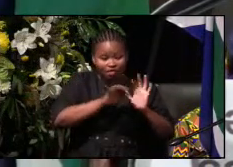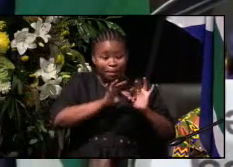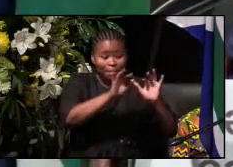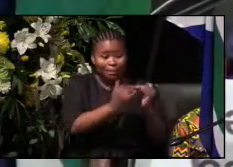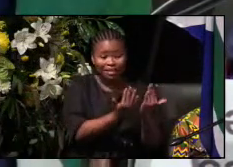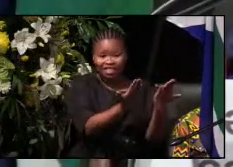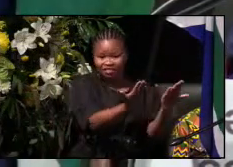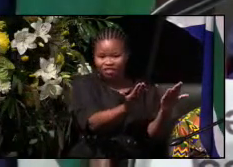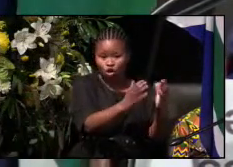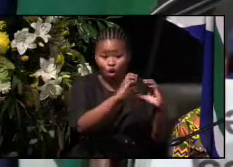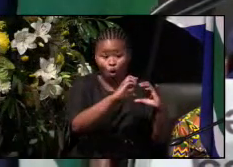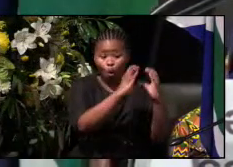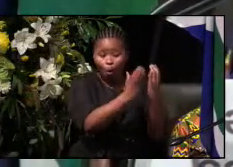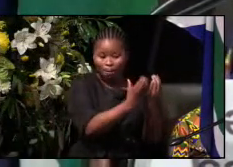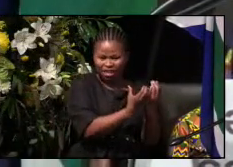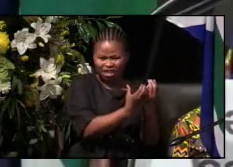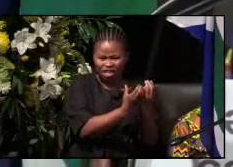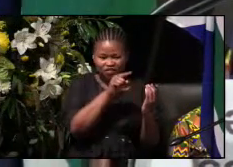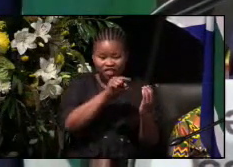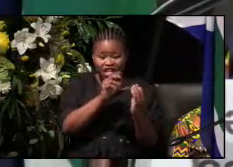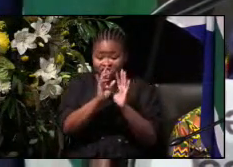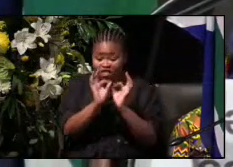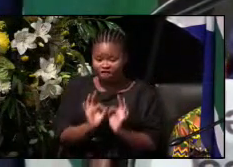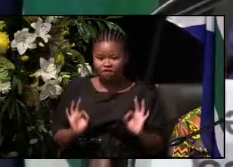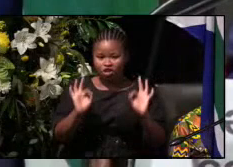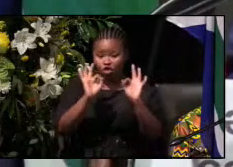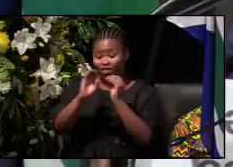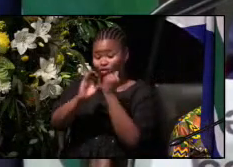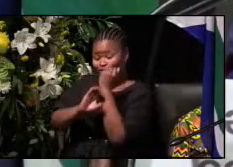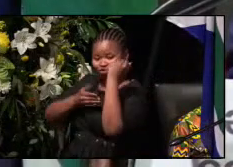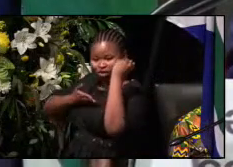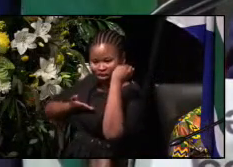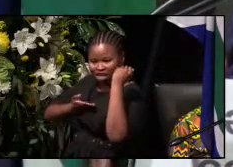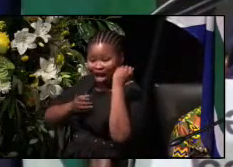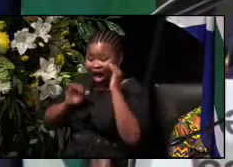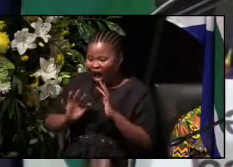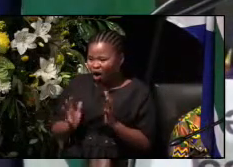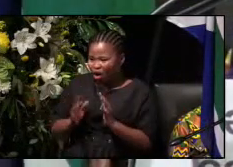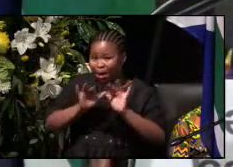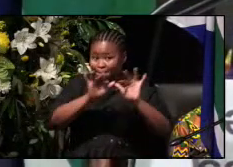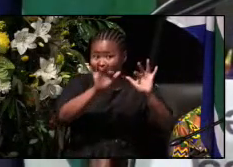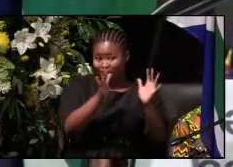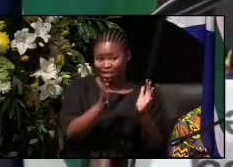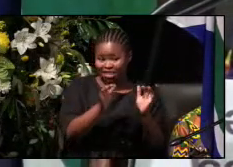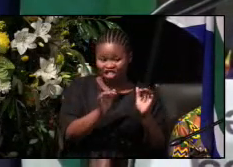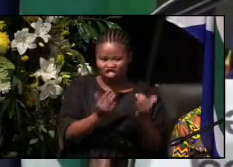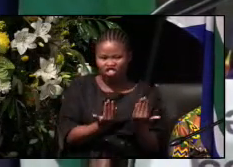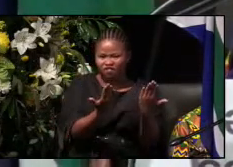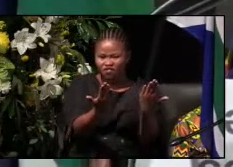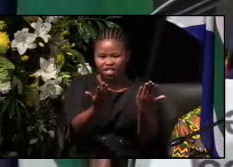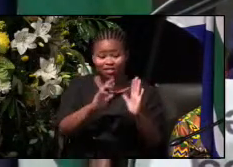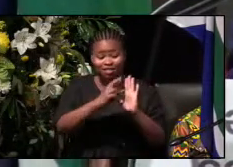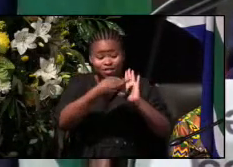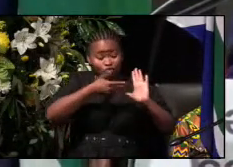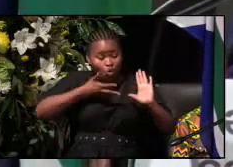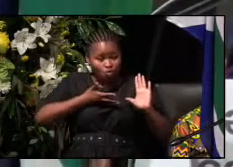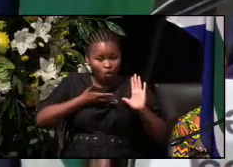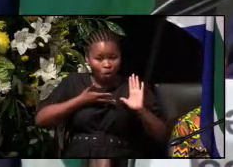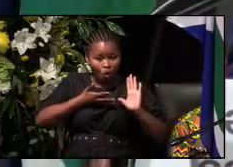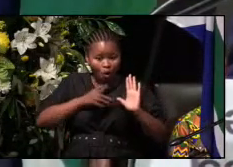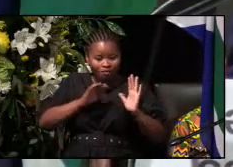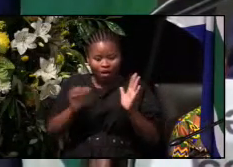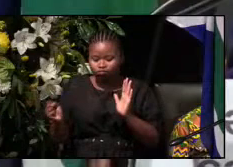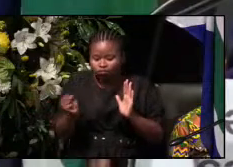of Public Service Commission in realizing the values of the Constitution how can Public Service Commission take over the role